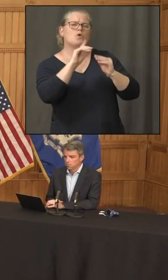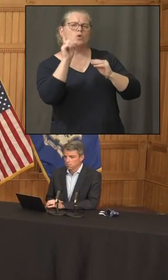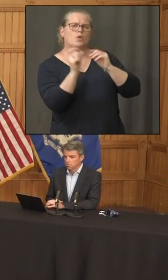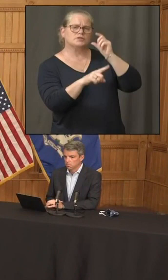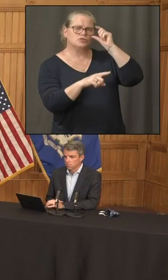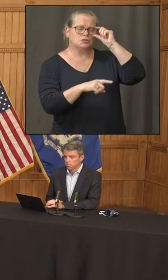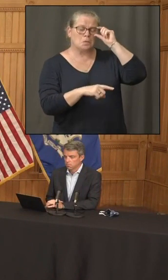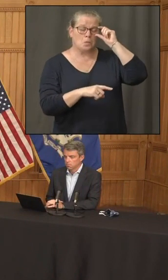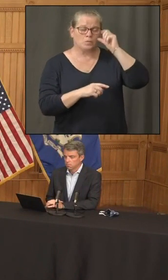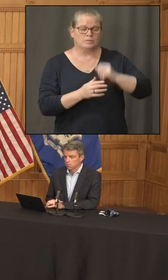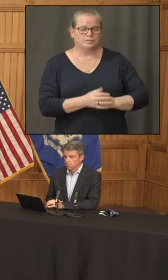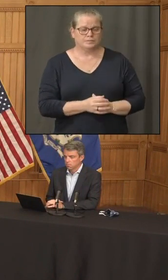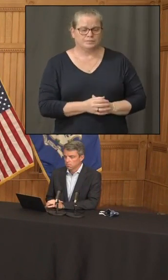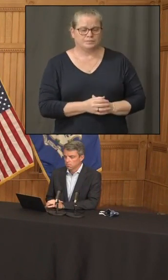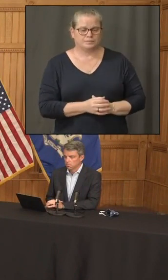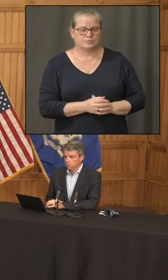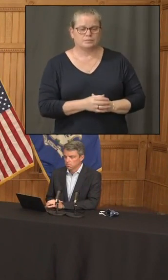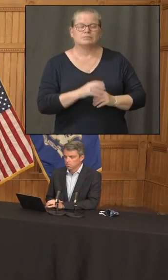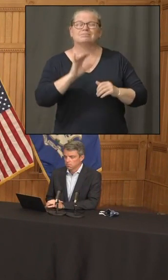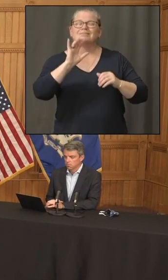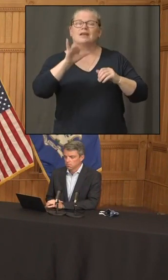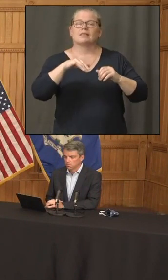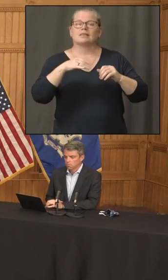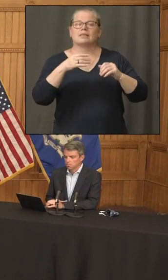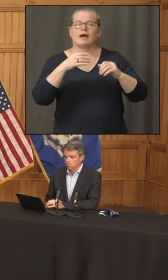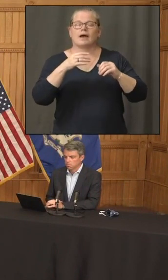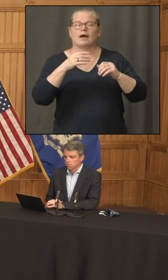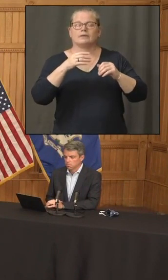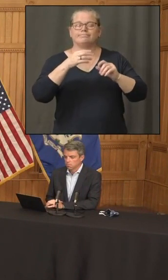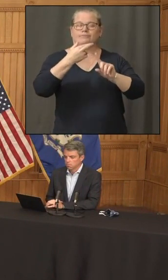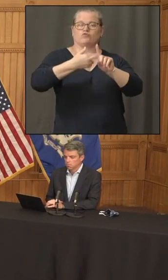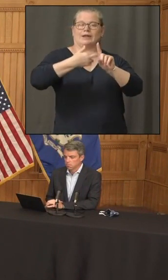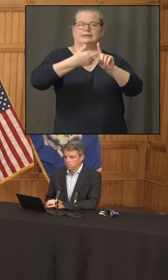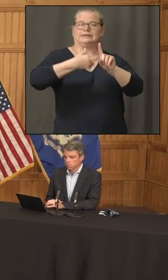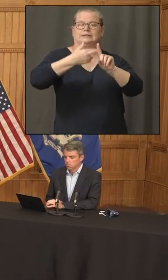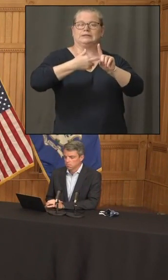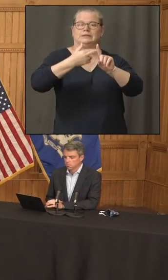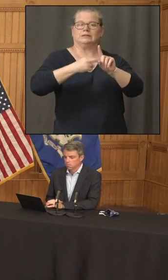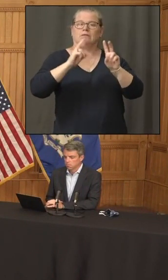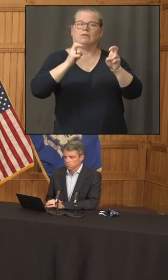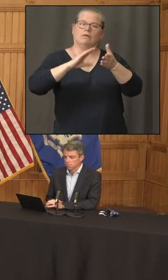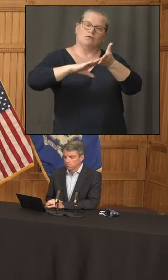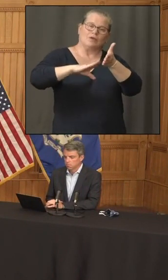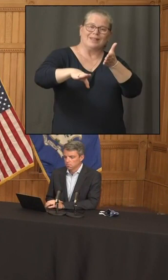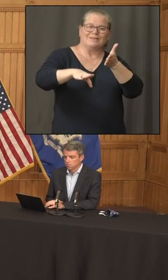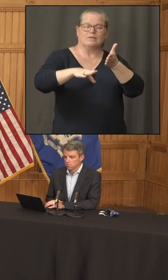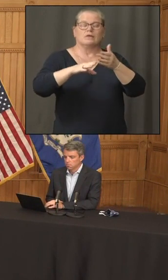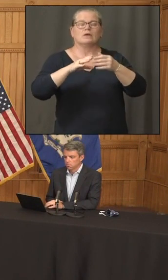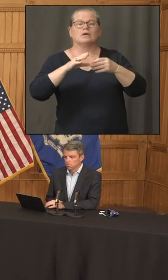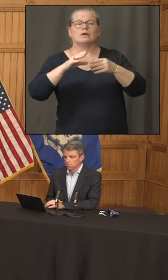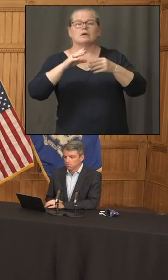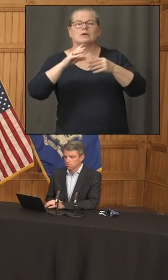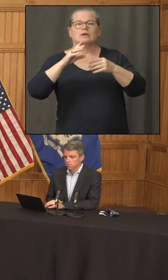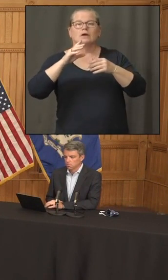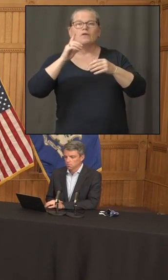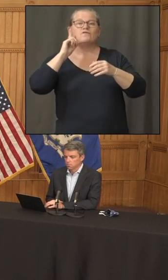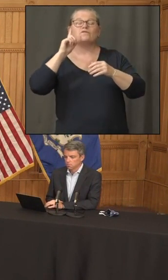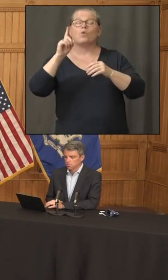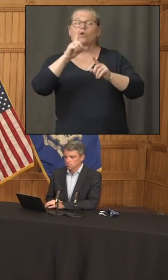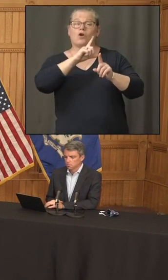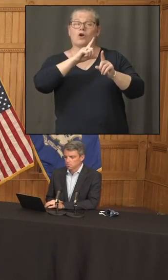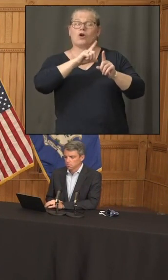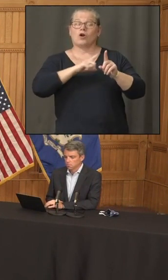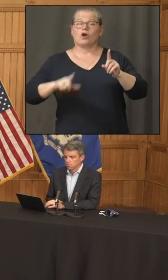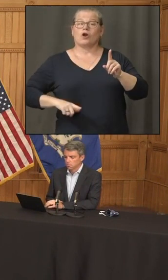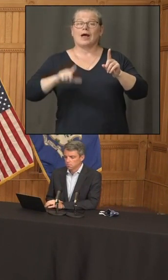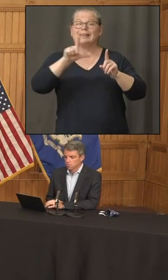rent relief, especially when it comes to the free zone evictions, ends next week, July 1st. A lot of